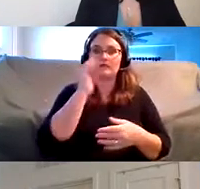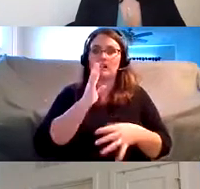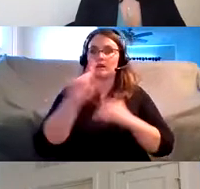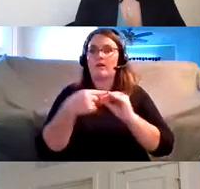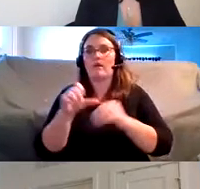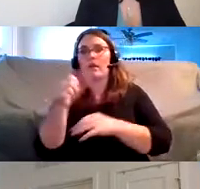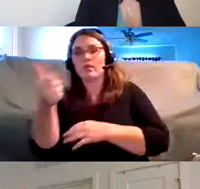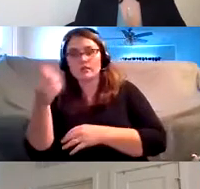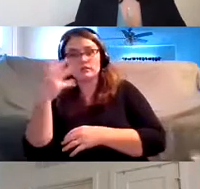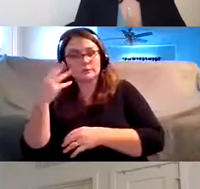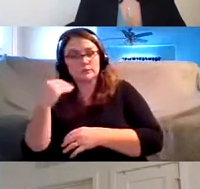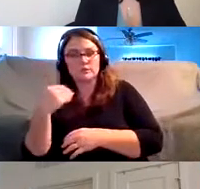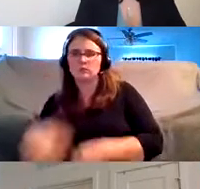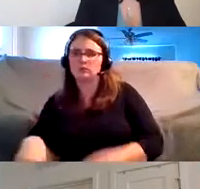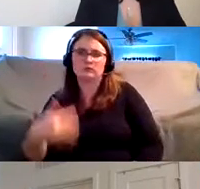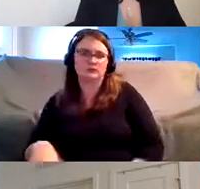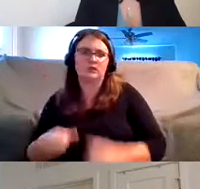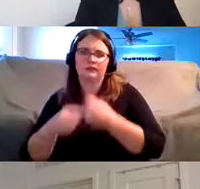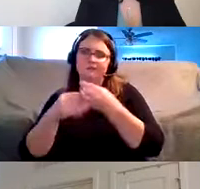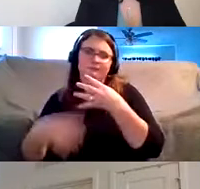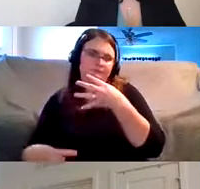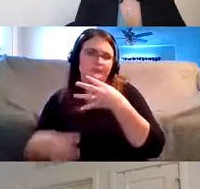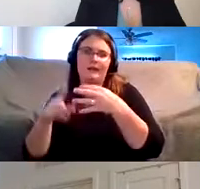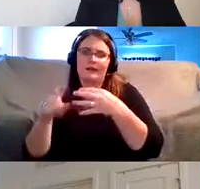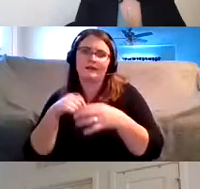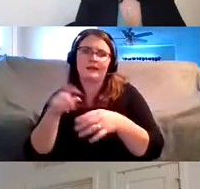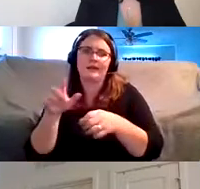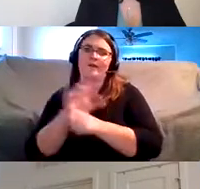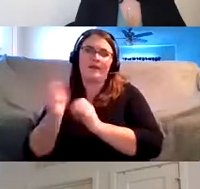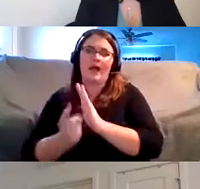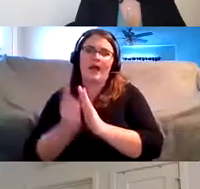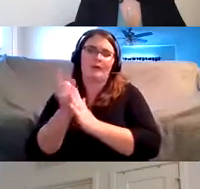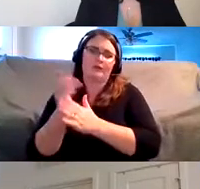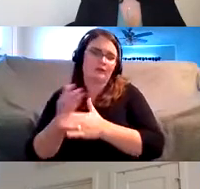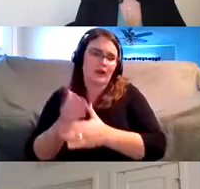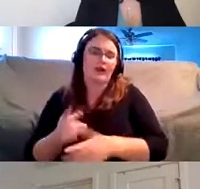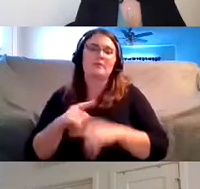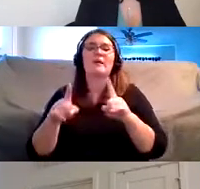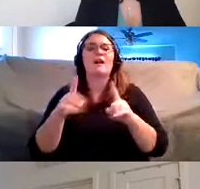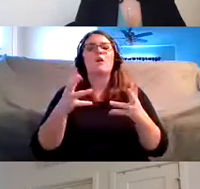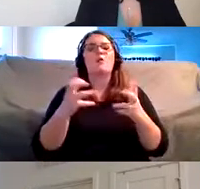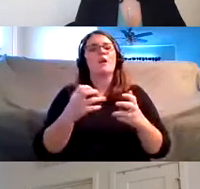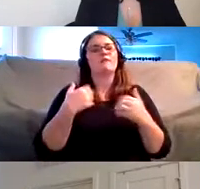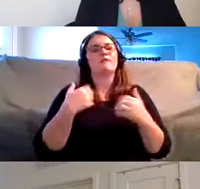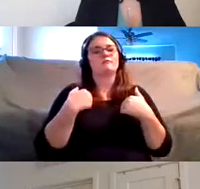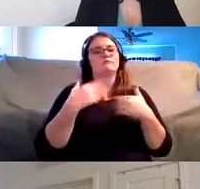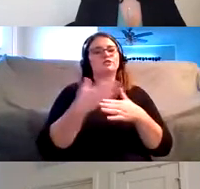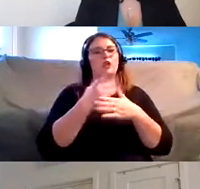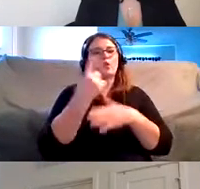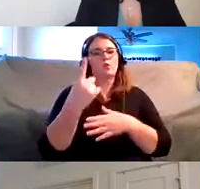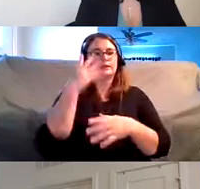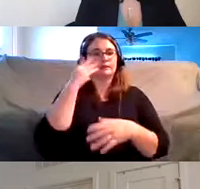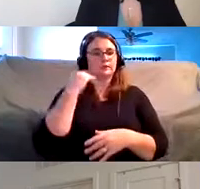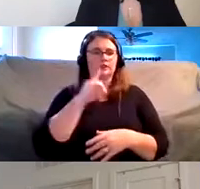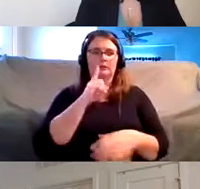the experiences. But I wanted to share one experience I had that I think it really got to me.